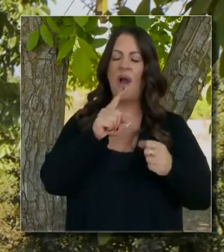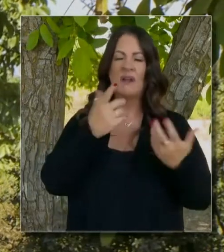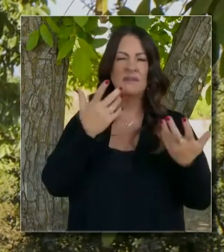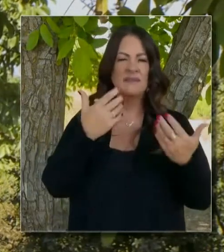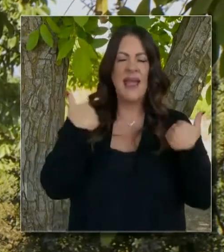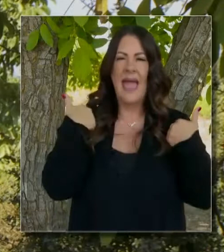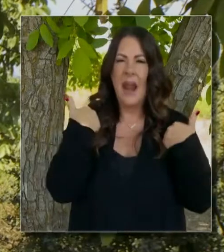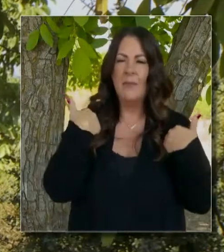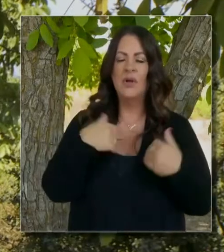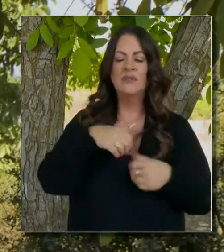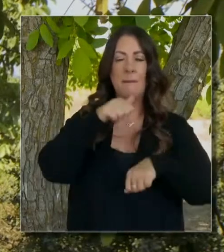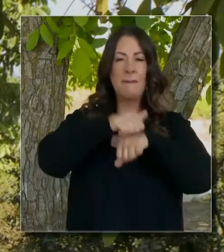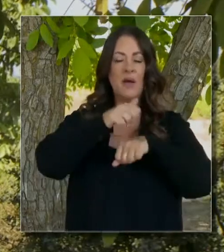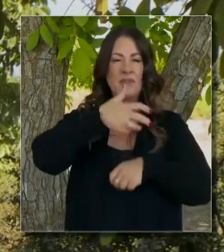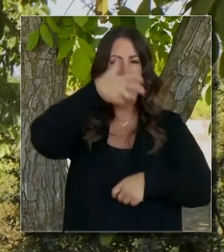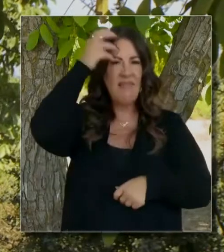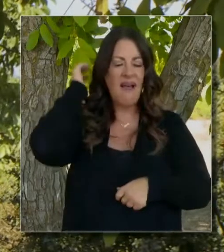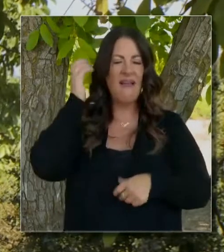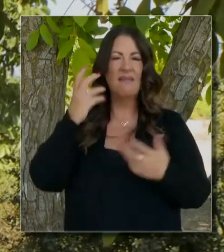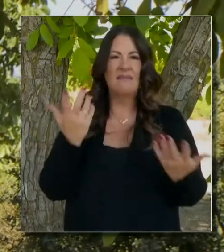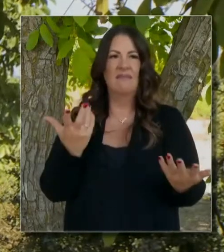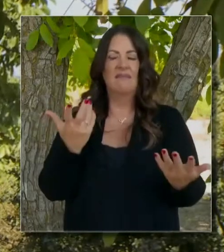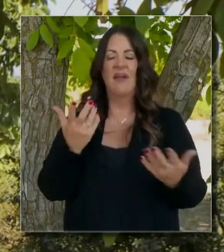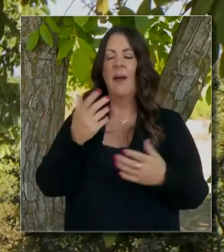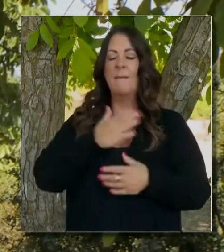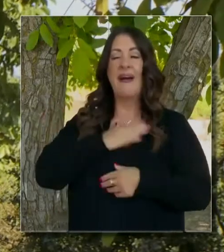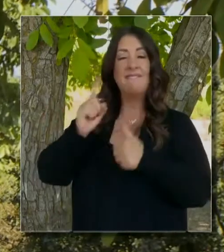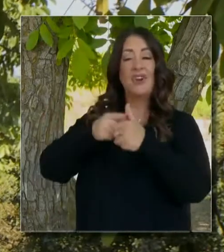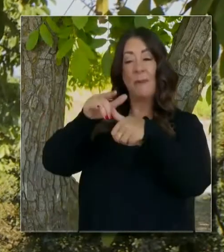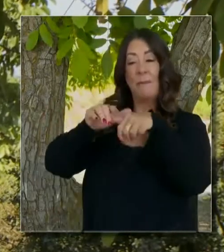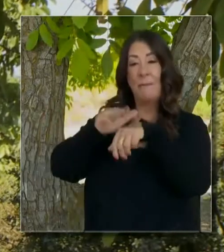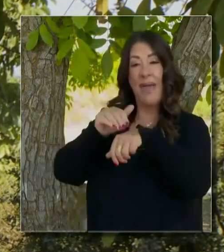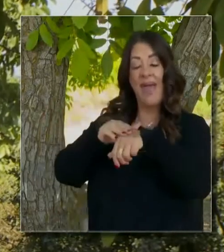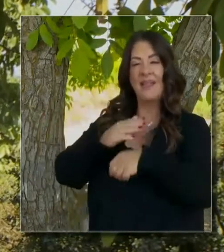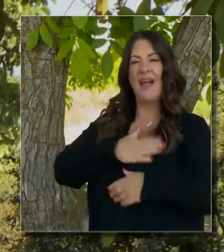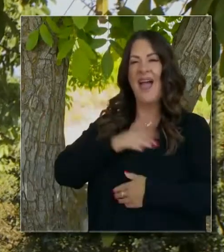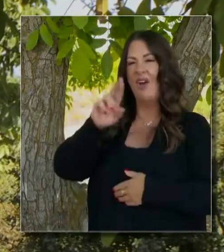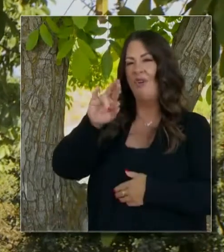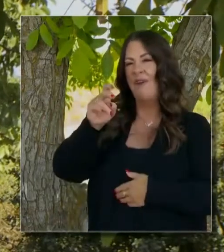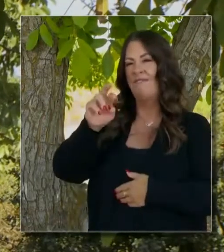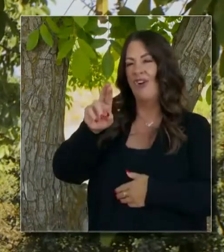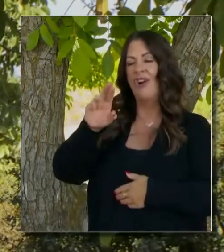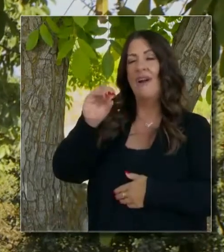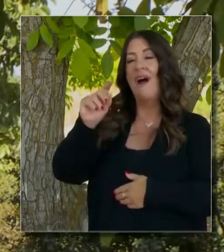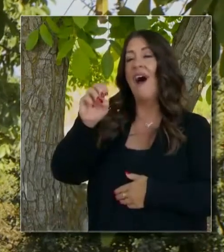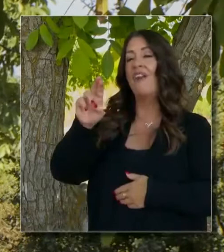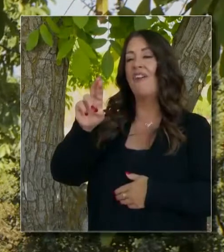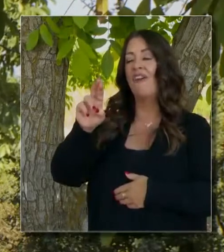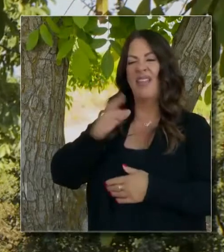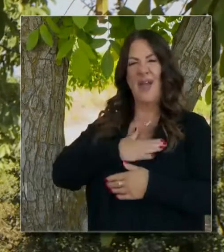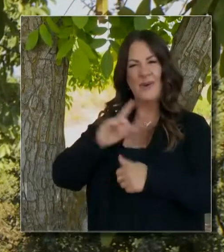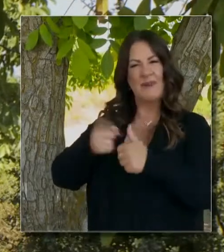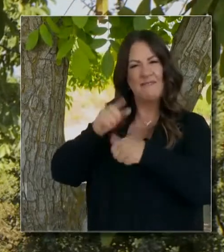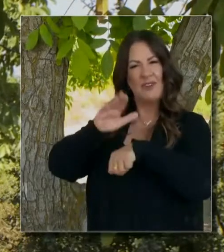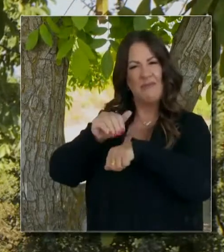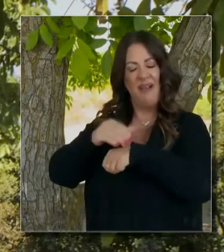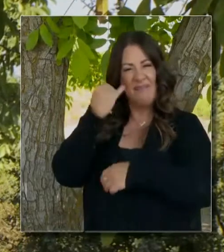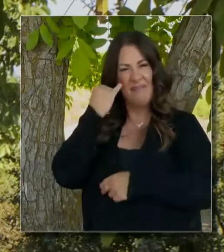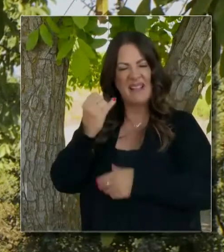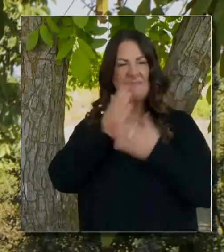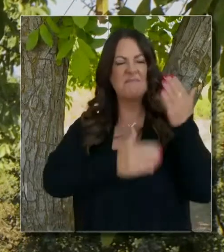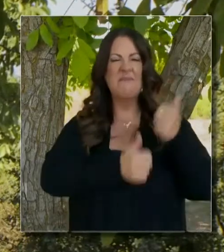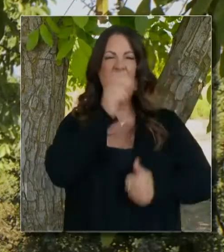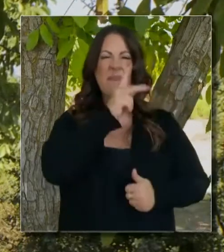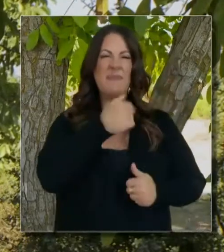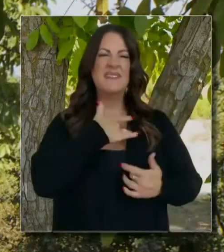my first pet when I was a young child, a river otter. Some people have dogs and cats. I had a river otter, Potter the otter. It's